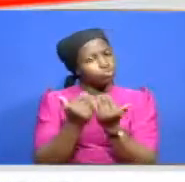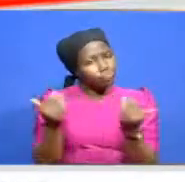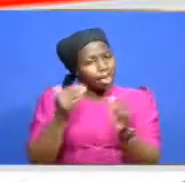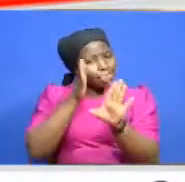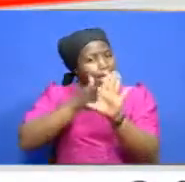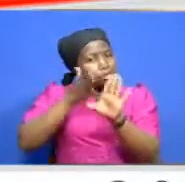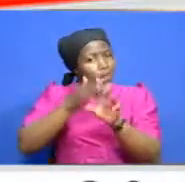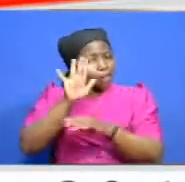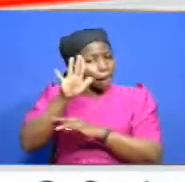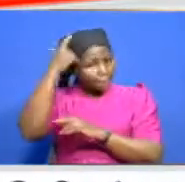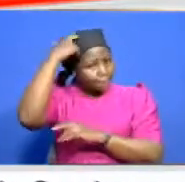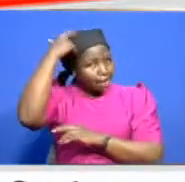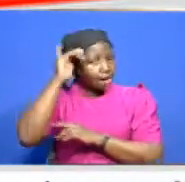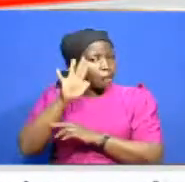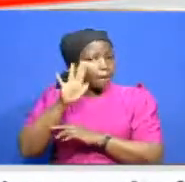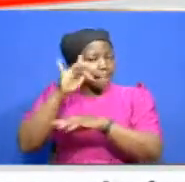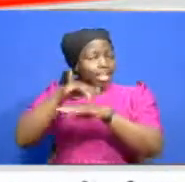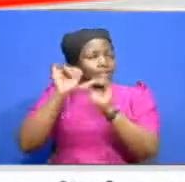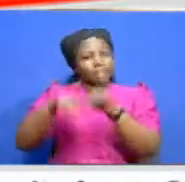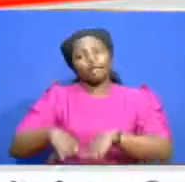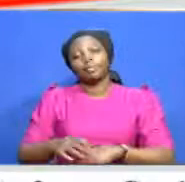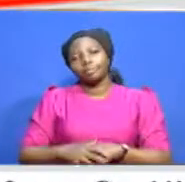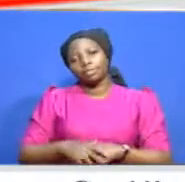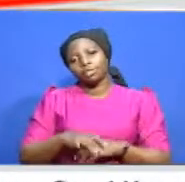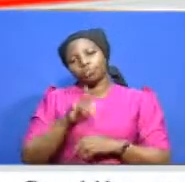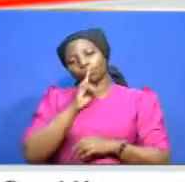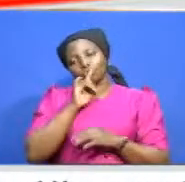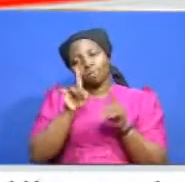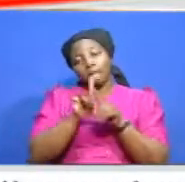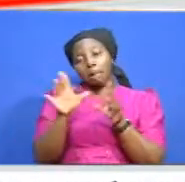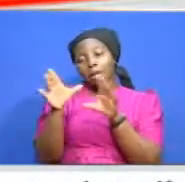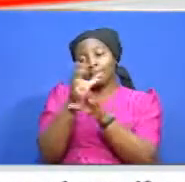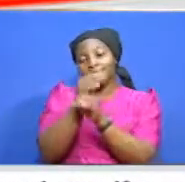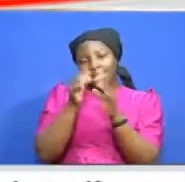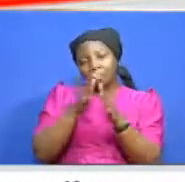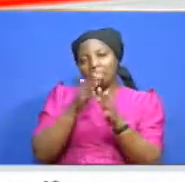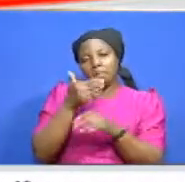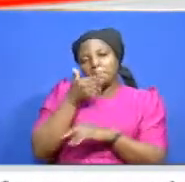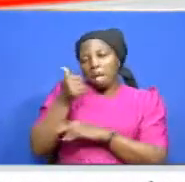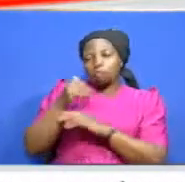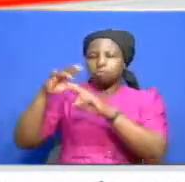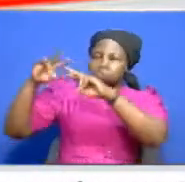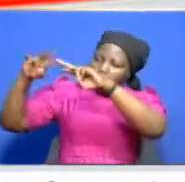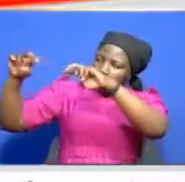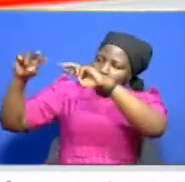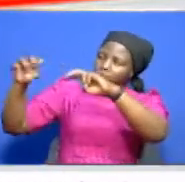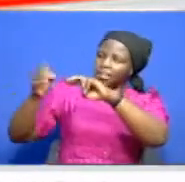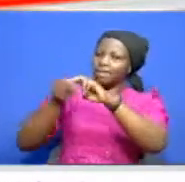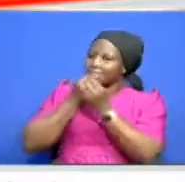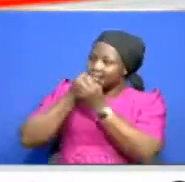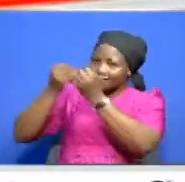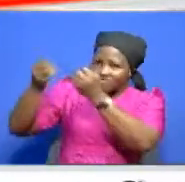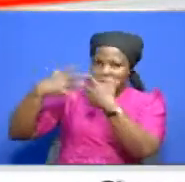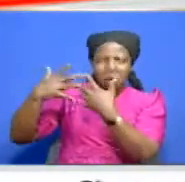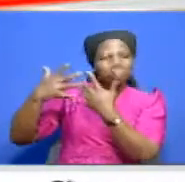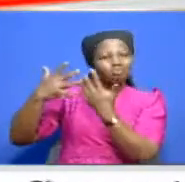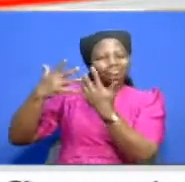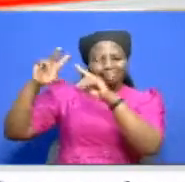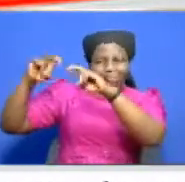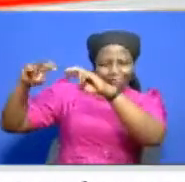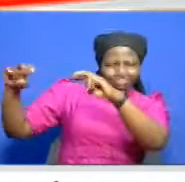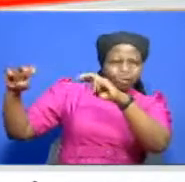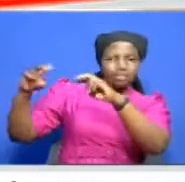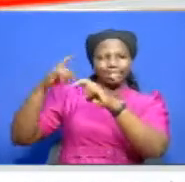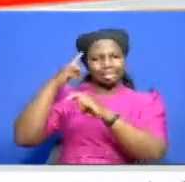So as stakeholders, I think it would be good for us to look for information and be able to think through this particular issue of